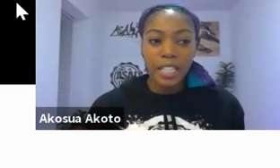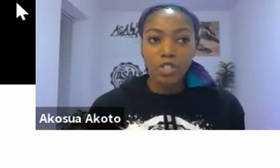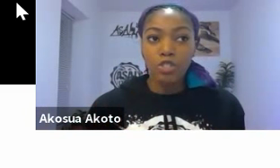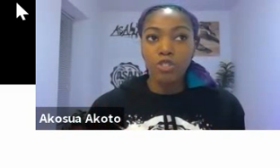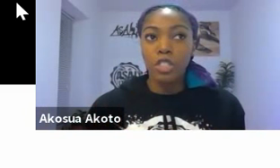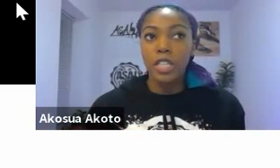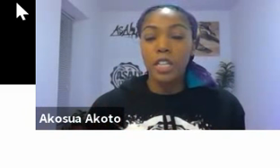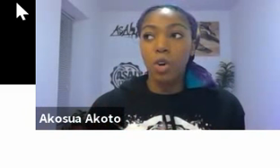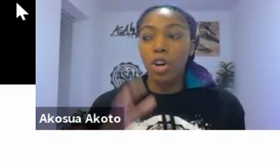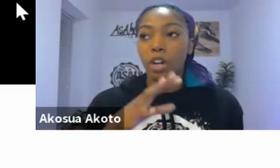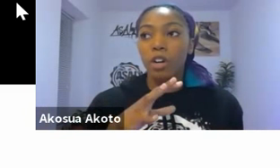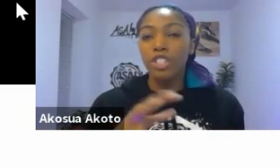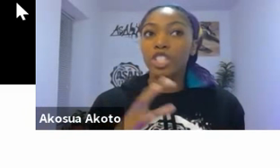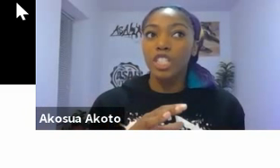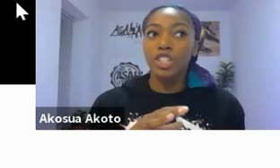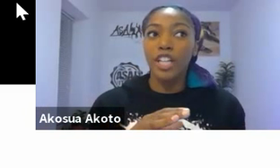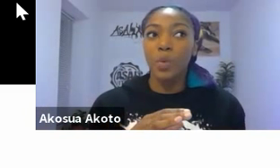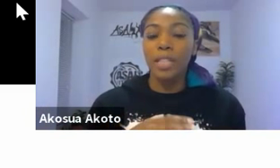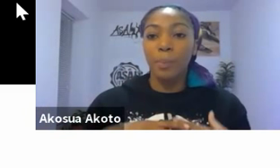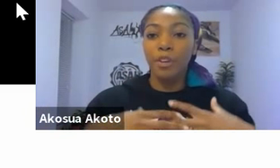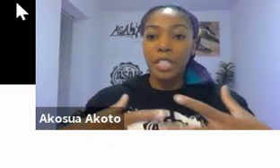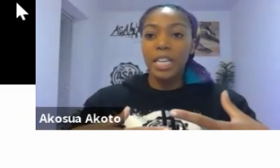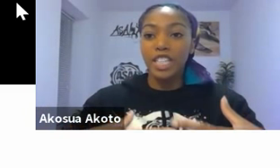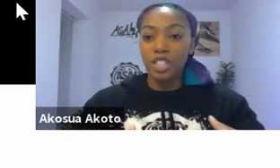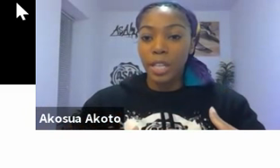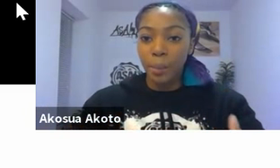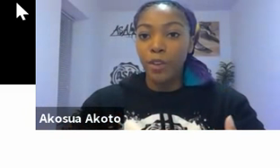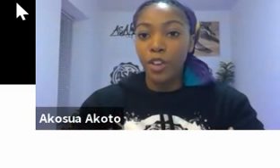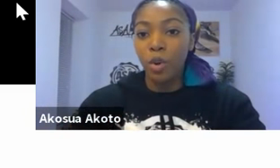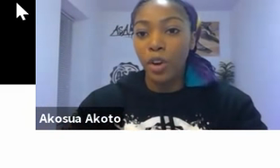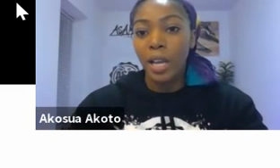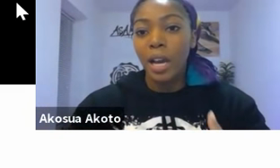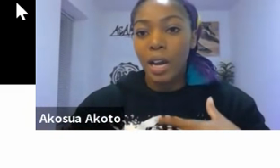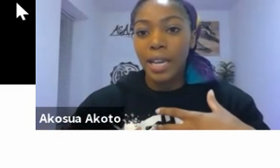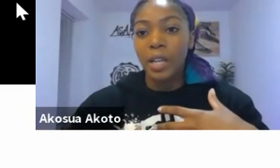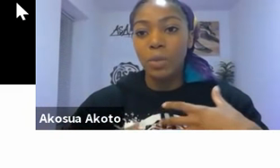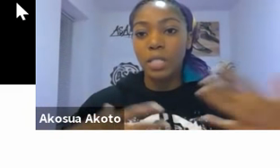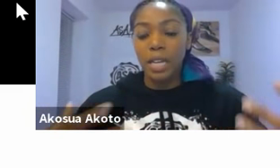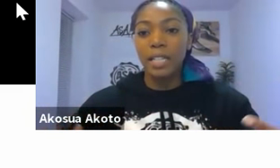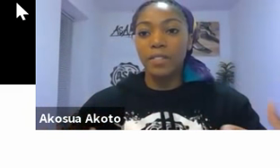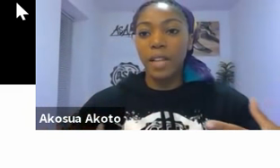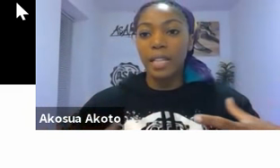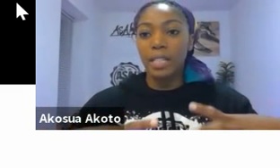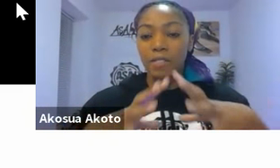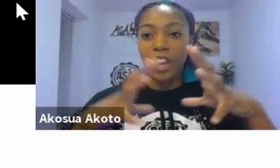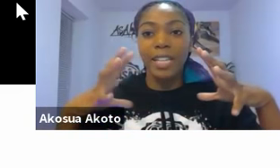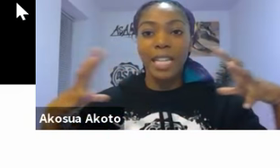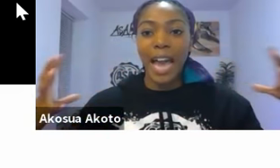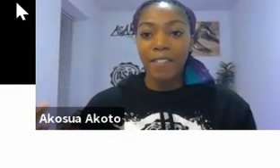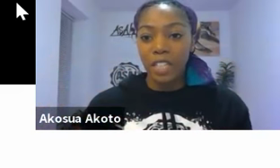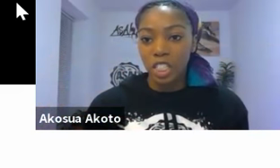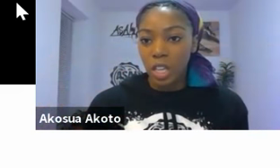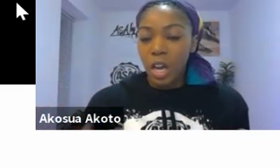China's dances usually or originally started with a presentation to the imperial court. Again, it was just kind of like this